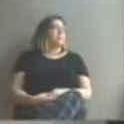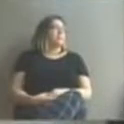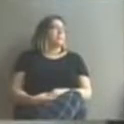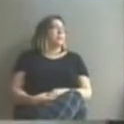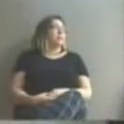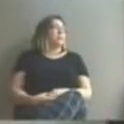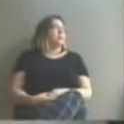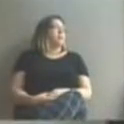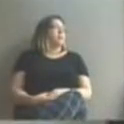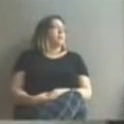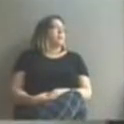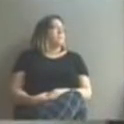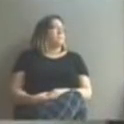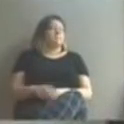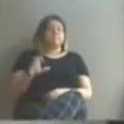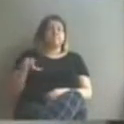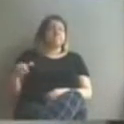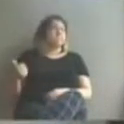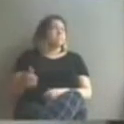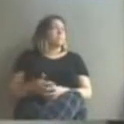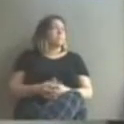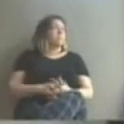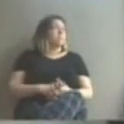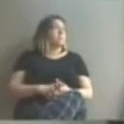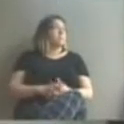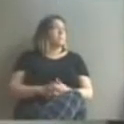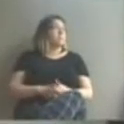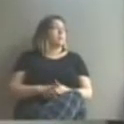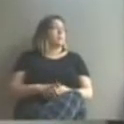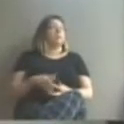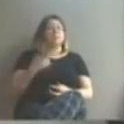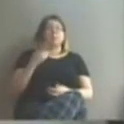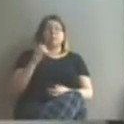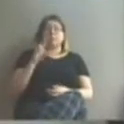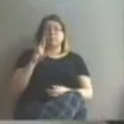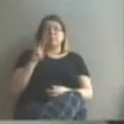Further discussion? Any other questions? Member Horn.